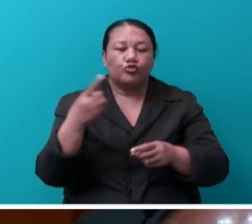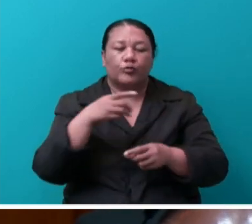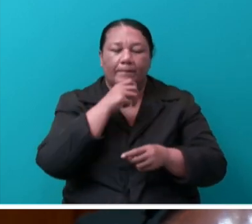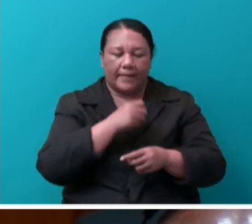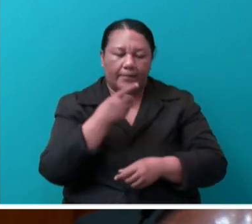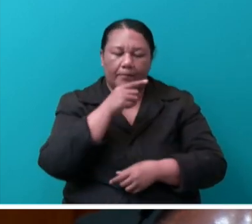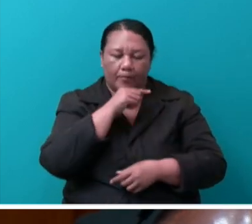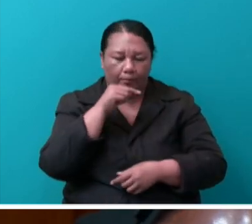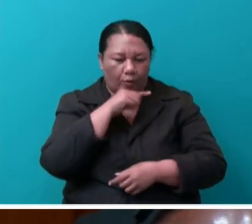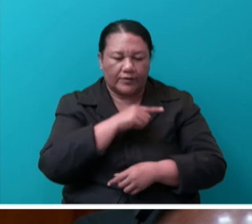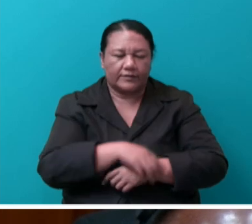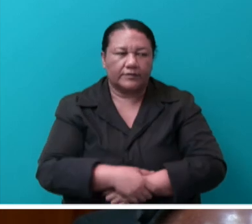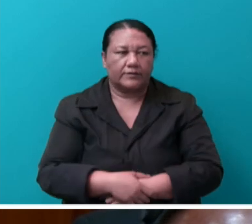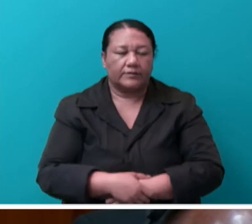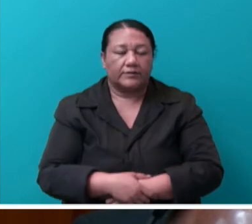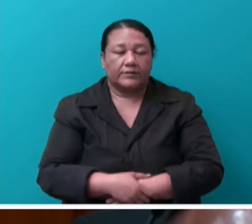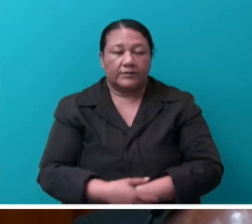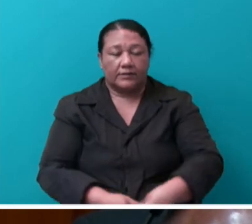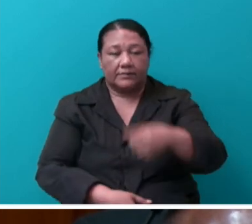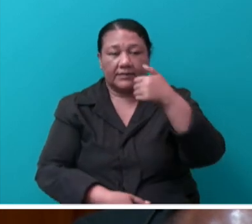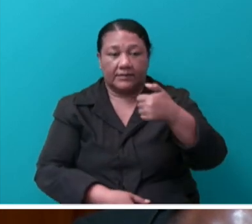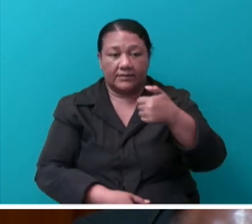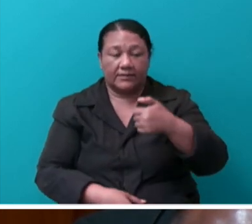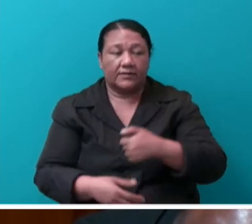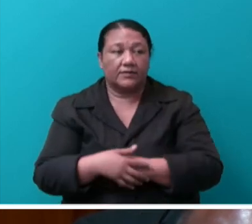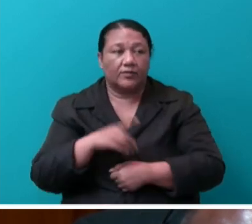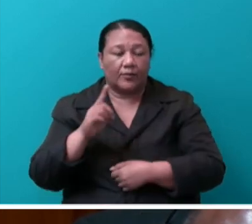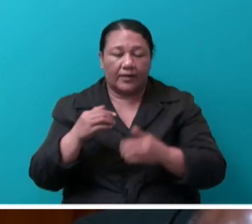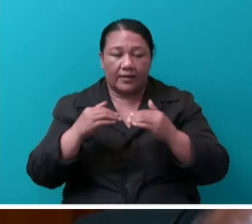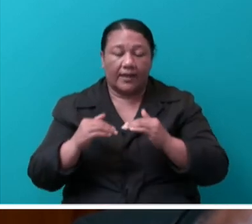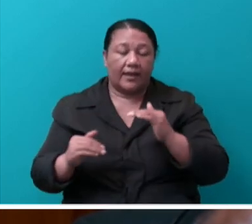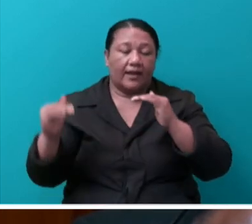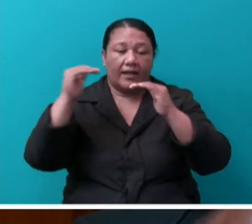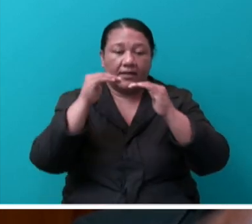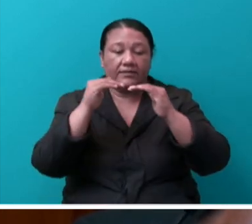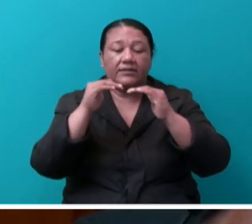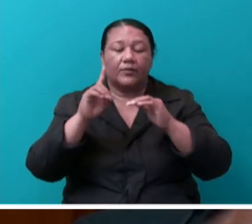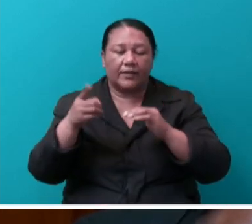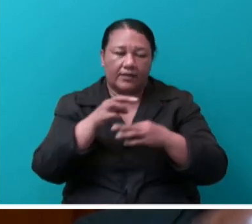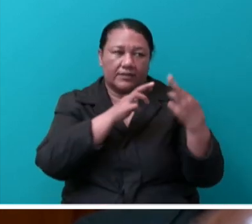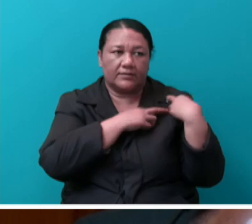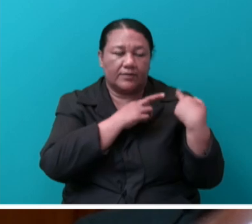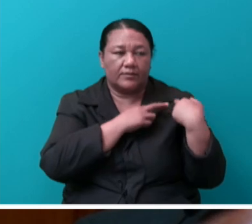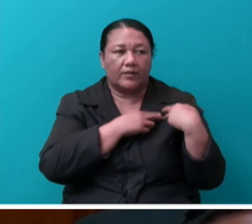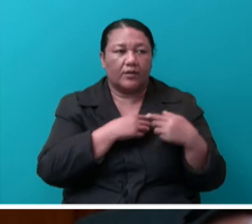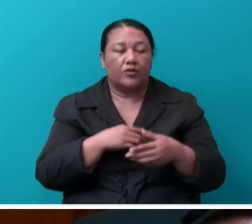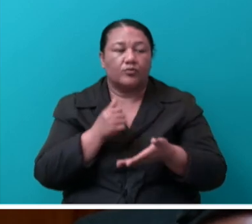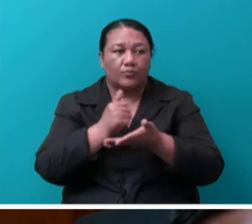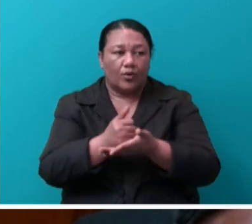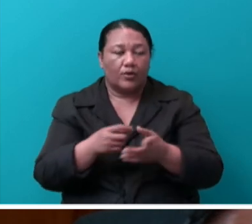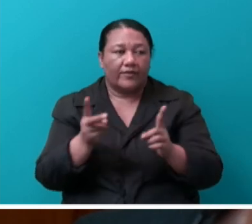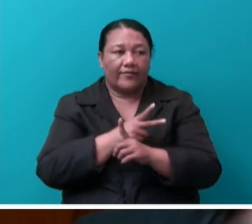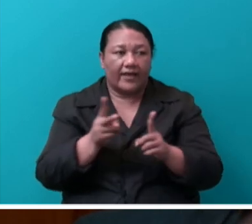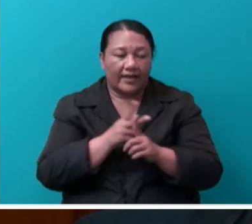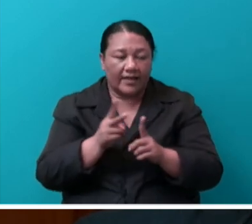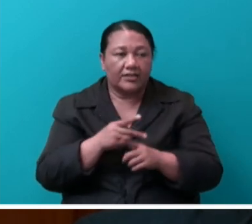boys. Number 6, Honourable Speaker, is enhancing responses to victims of and survivors of violence